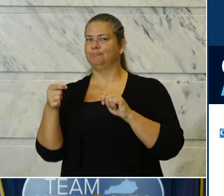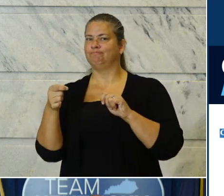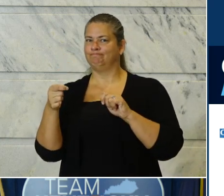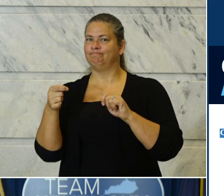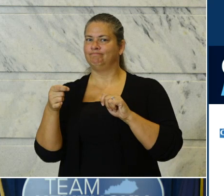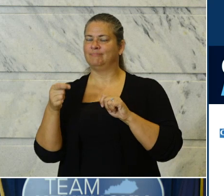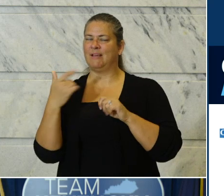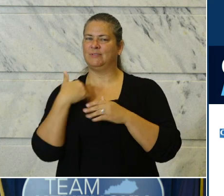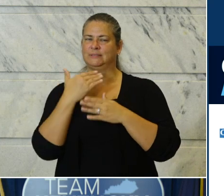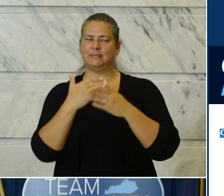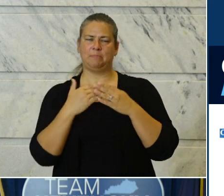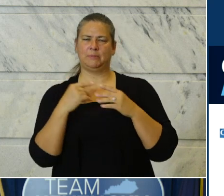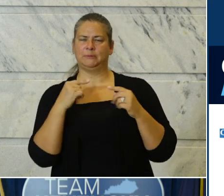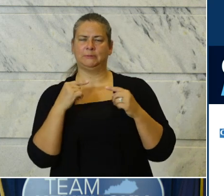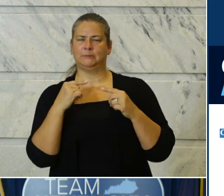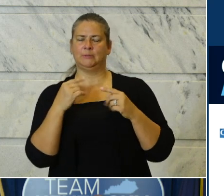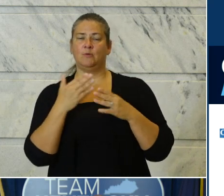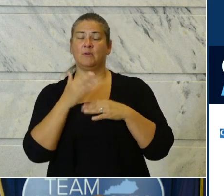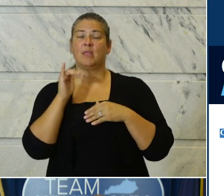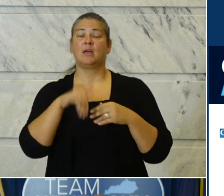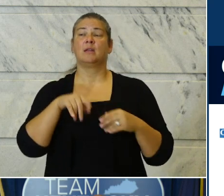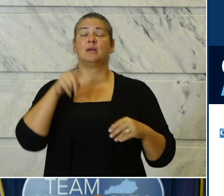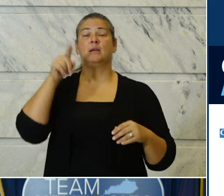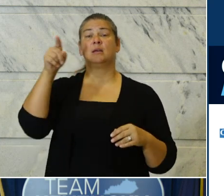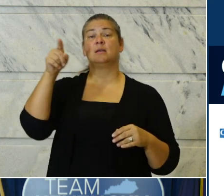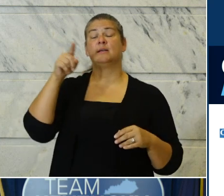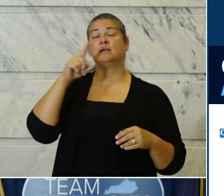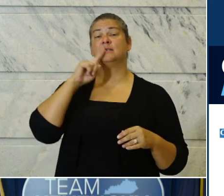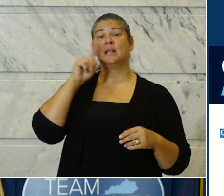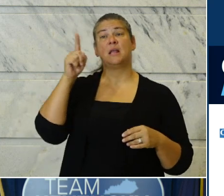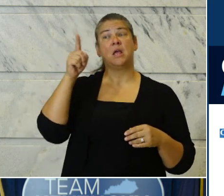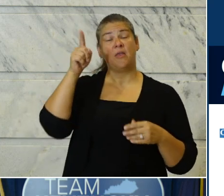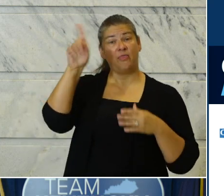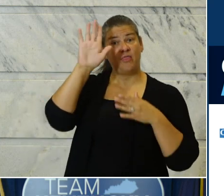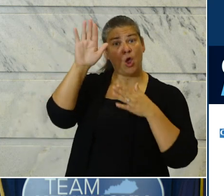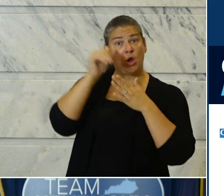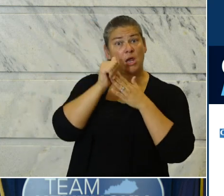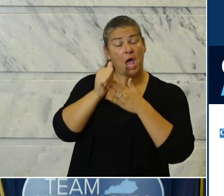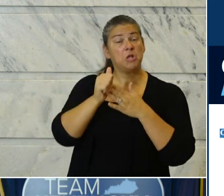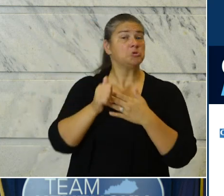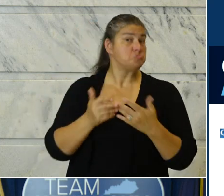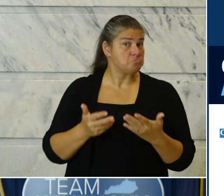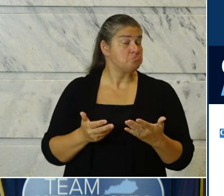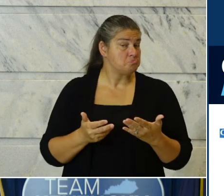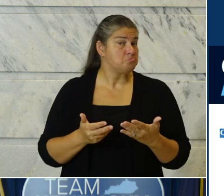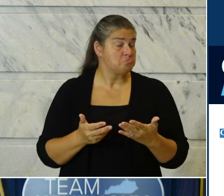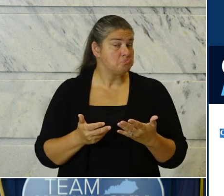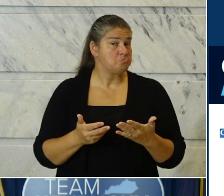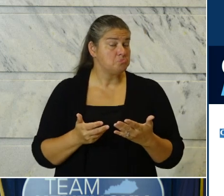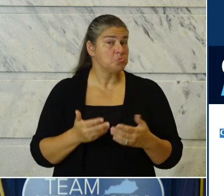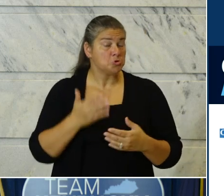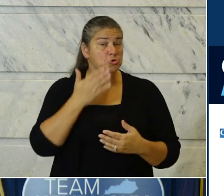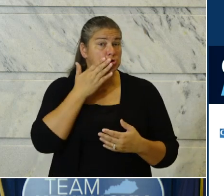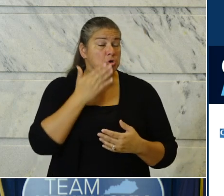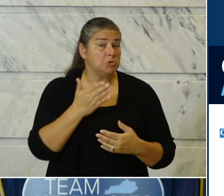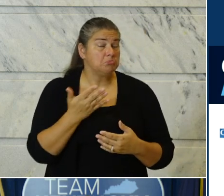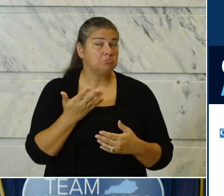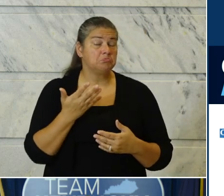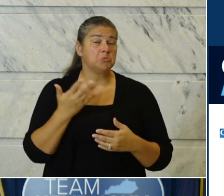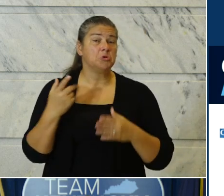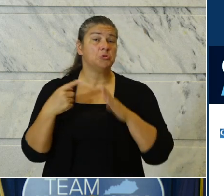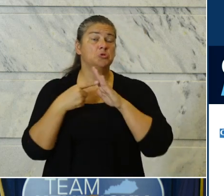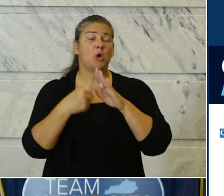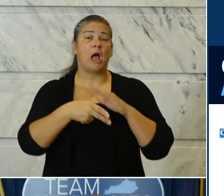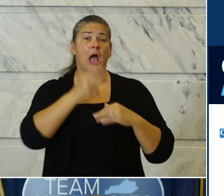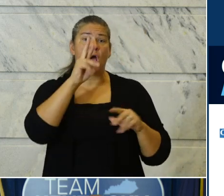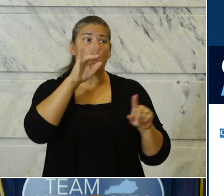controversy. In many ways, the guidance is good. The guidance draws attention to high-risk populations and nursing